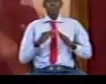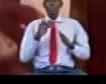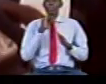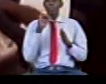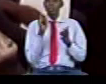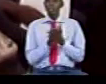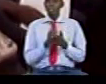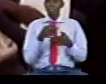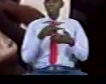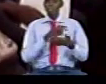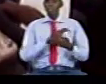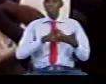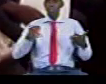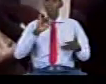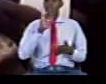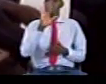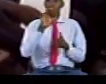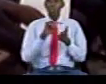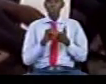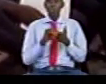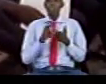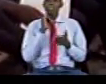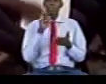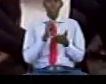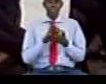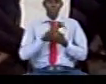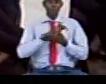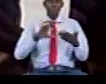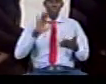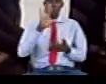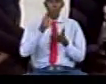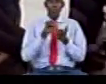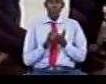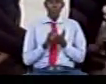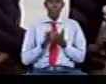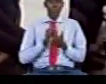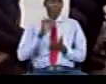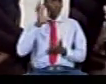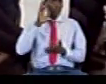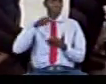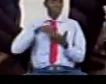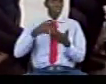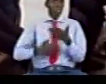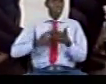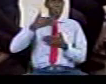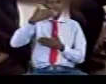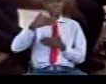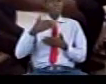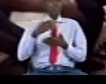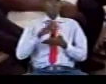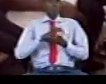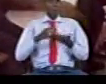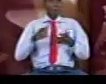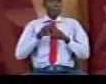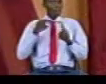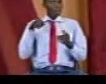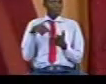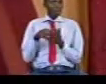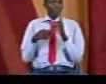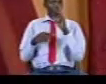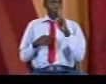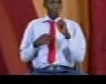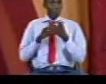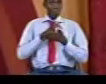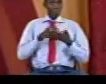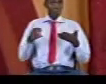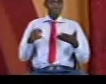own? Yes. I said, is that your verse? Yes. I'm going to read the next verse, but you know, this one,